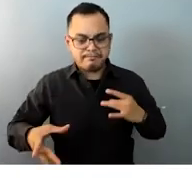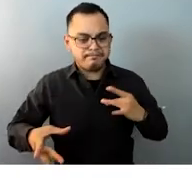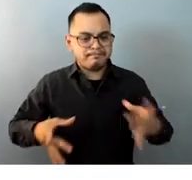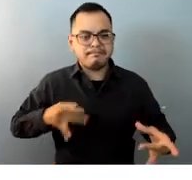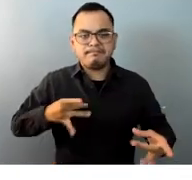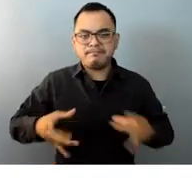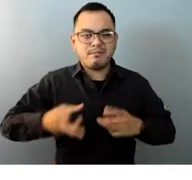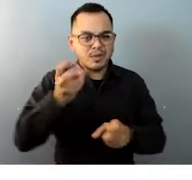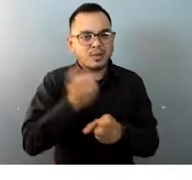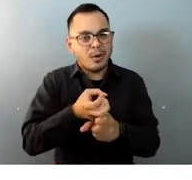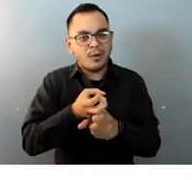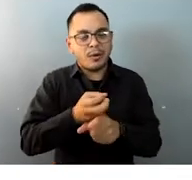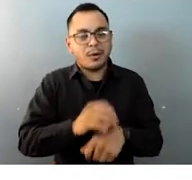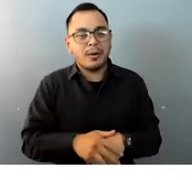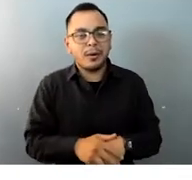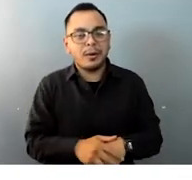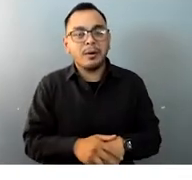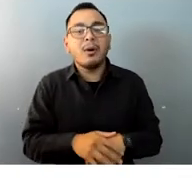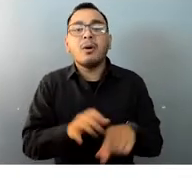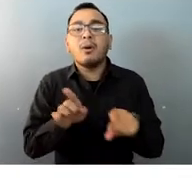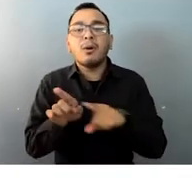the difficulty of shedding that, and also